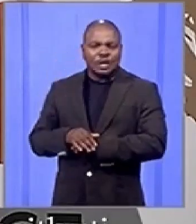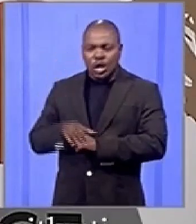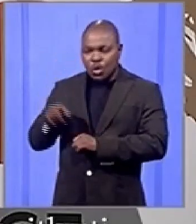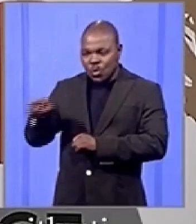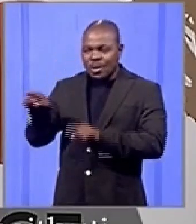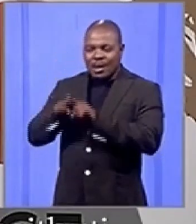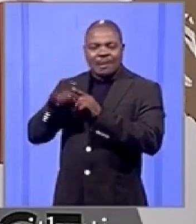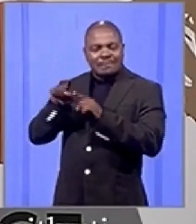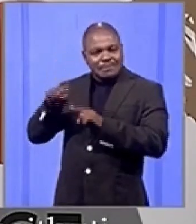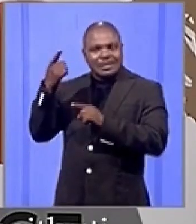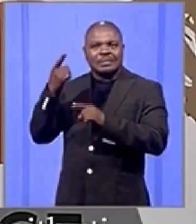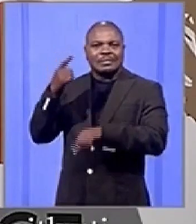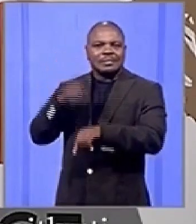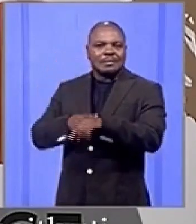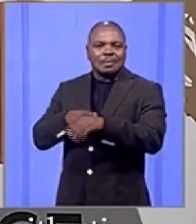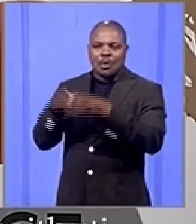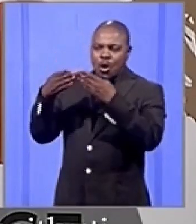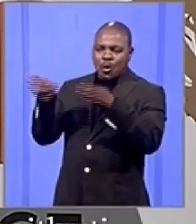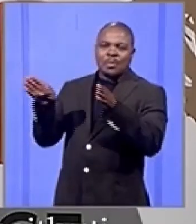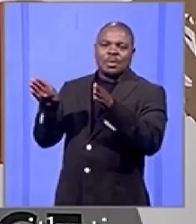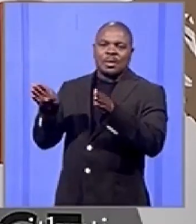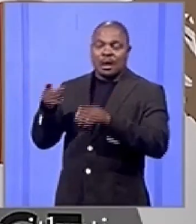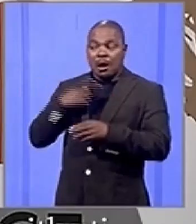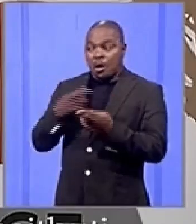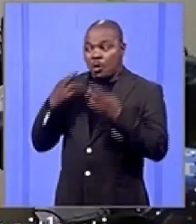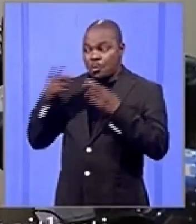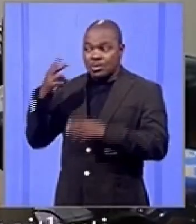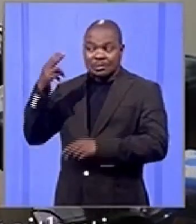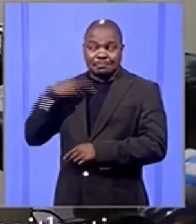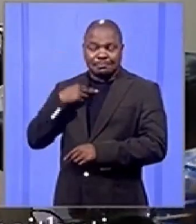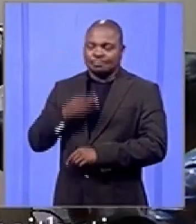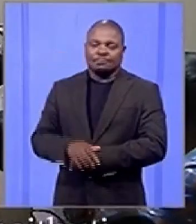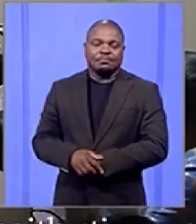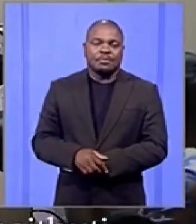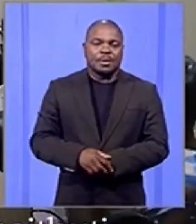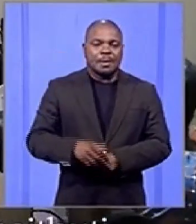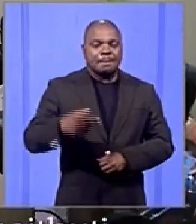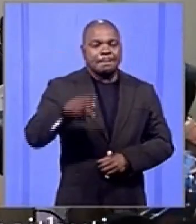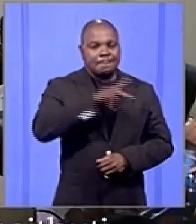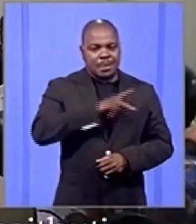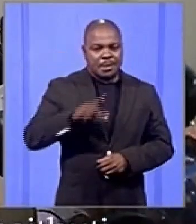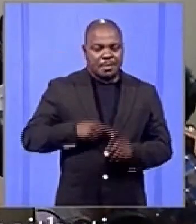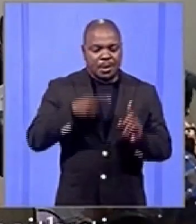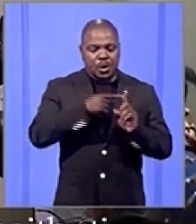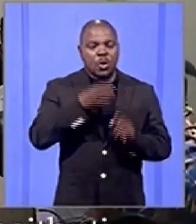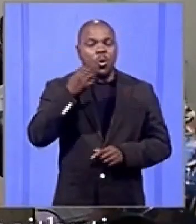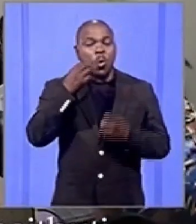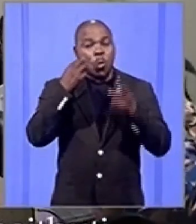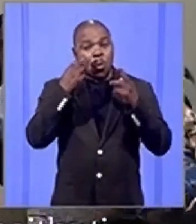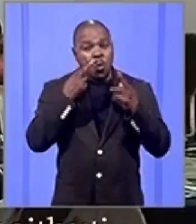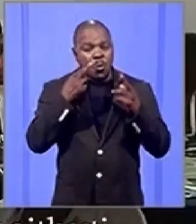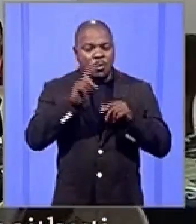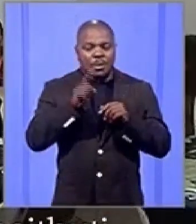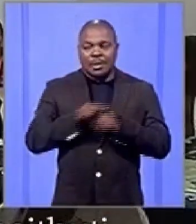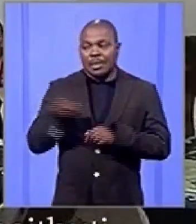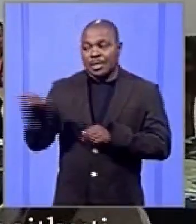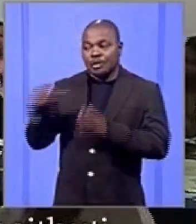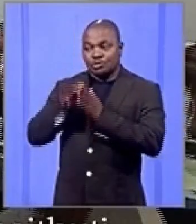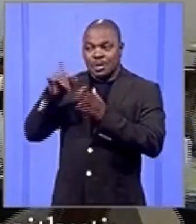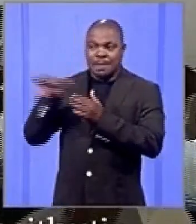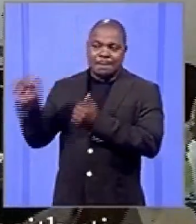pathfinders, and we hope that you are not going to disappoint us. Tonakgolo Sol are o solofela gore baithuti bano ba tla